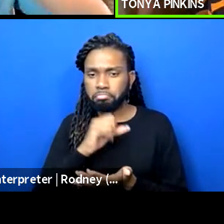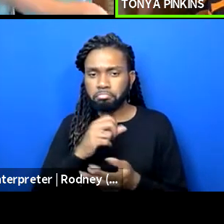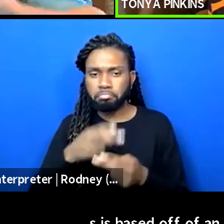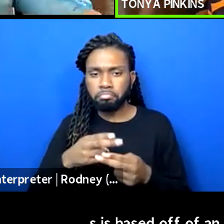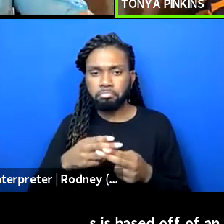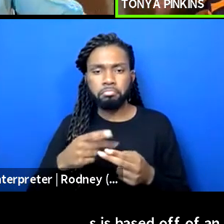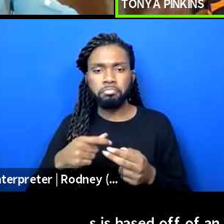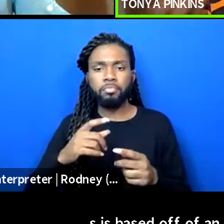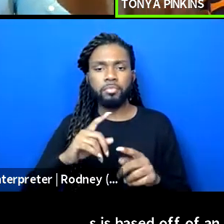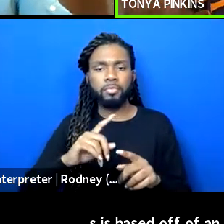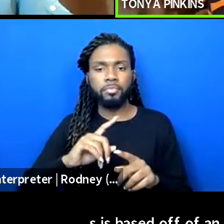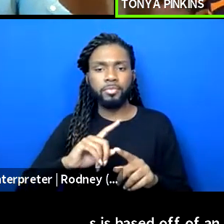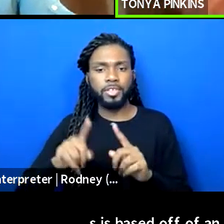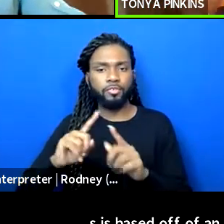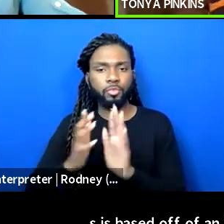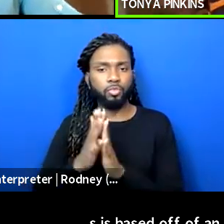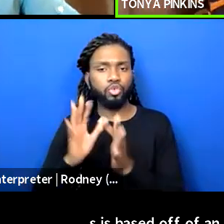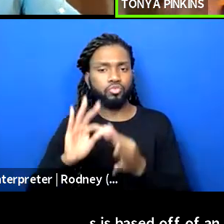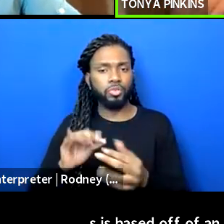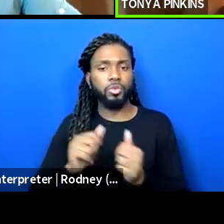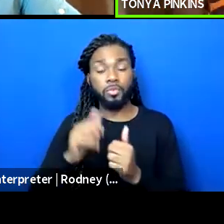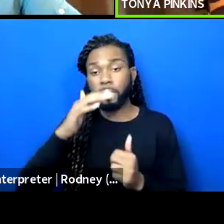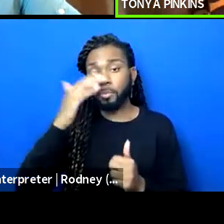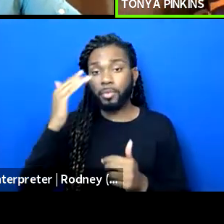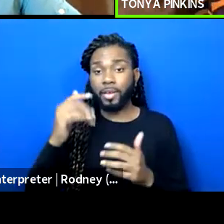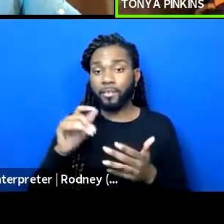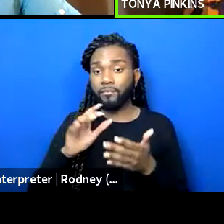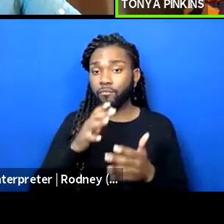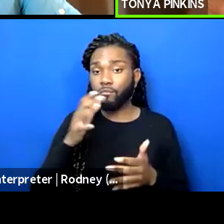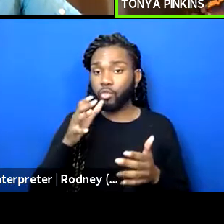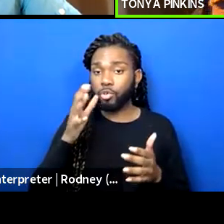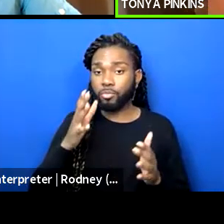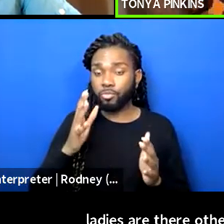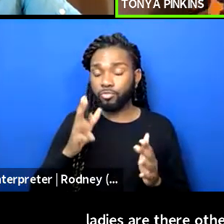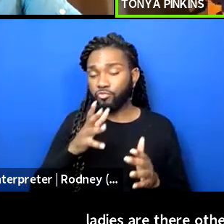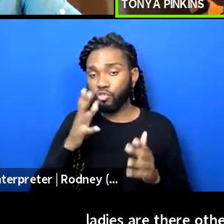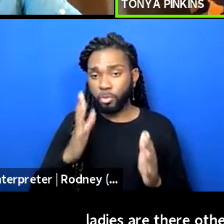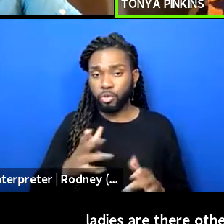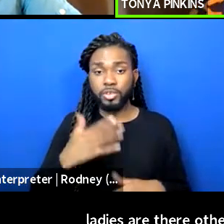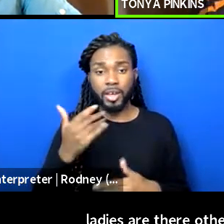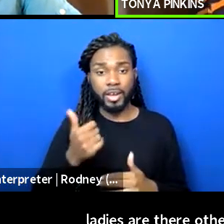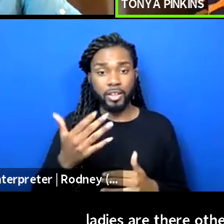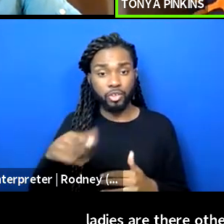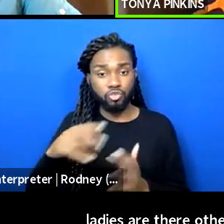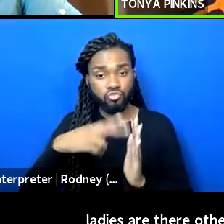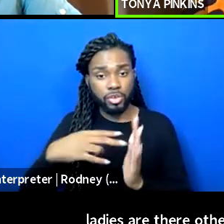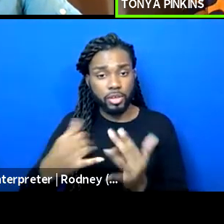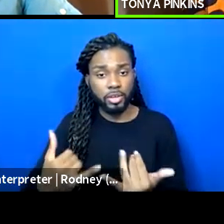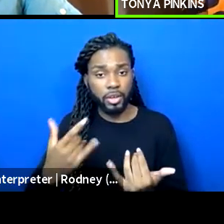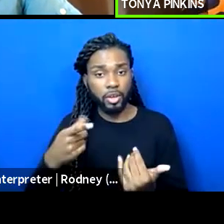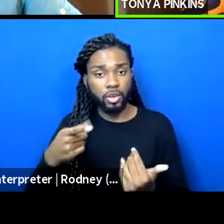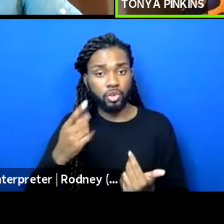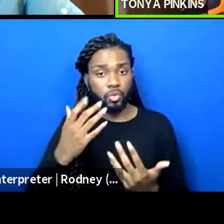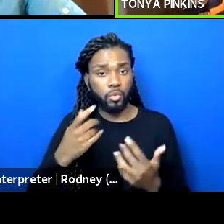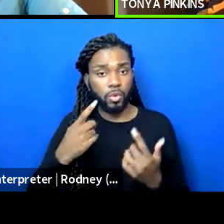Ladies, are there other things that you are reading or listening to that are lifting you up that you could shout out and put in the chat?